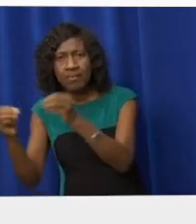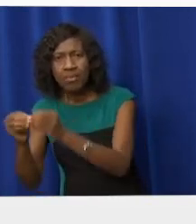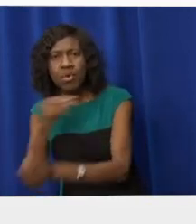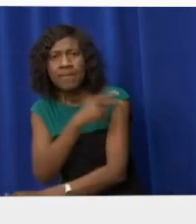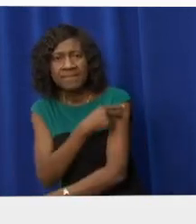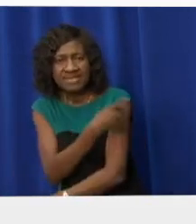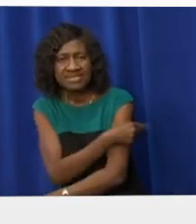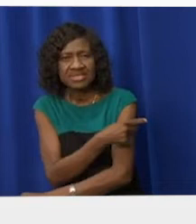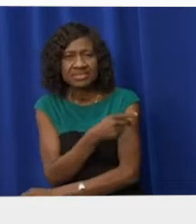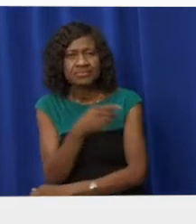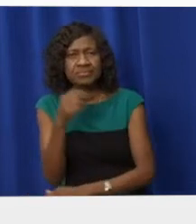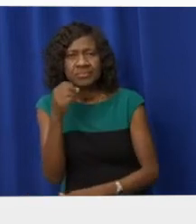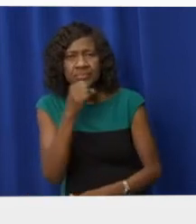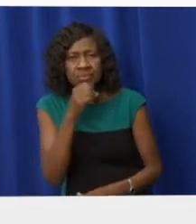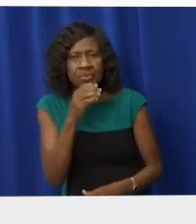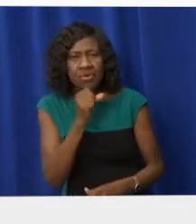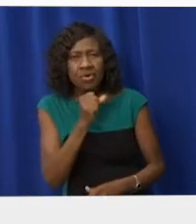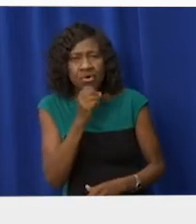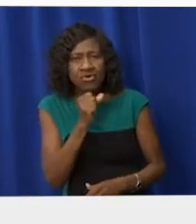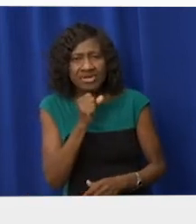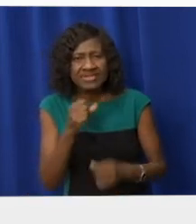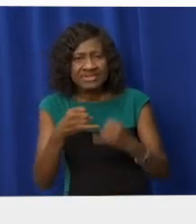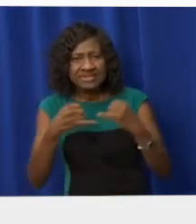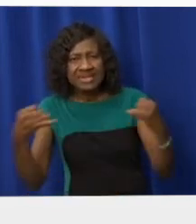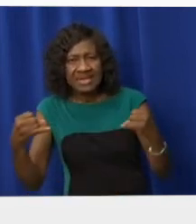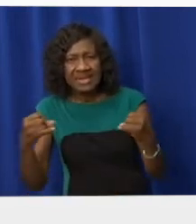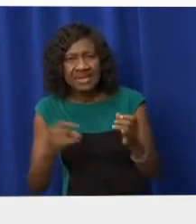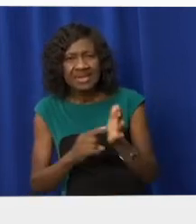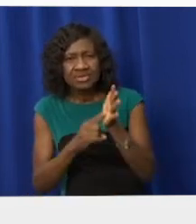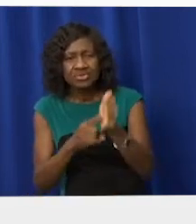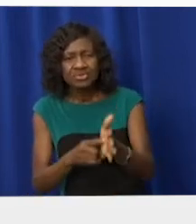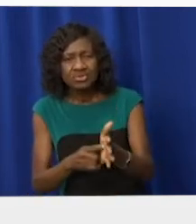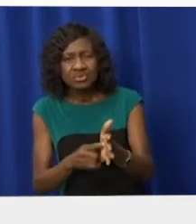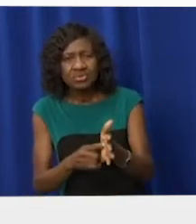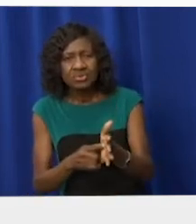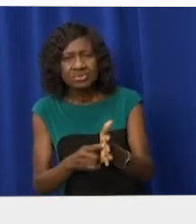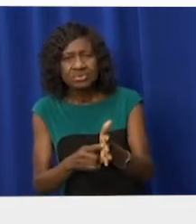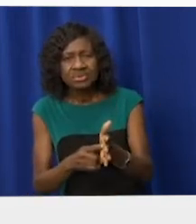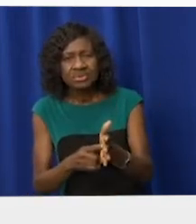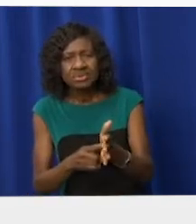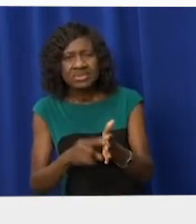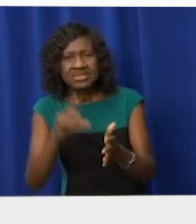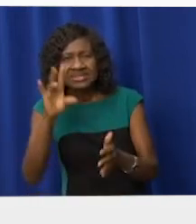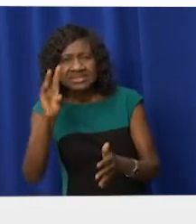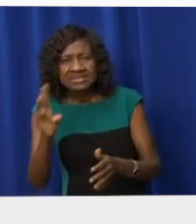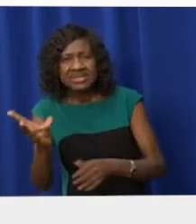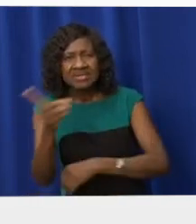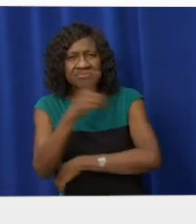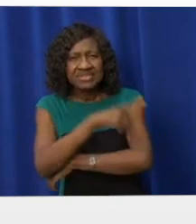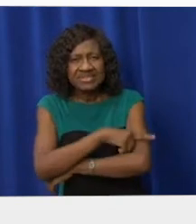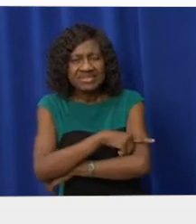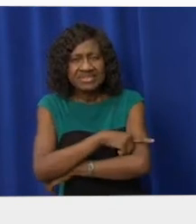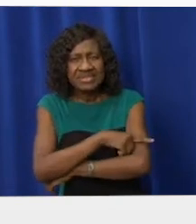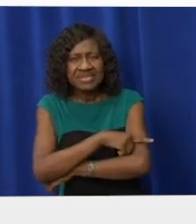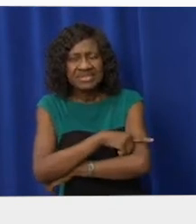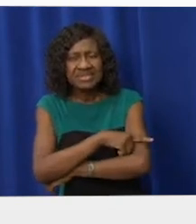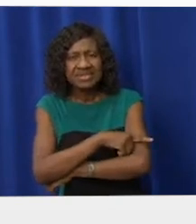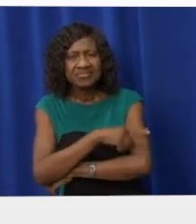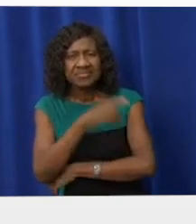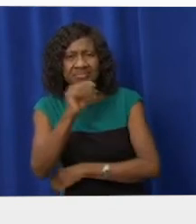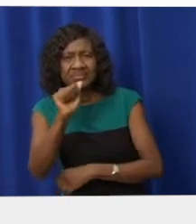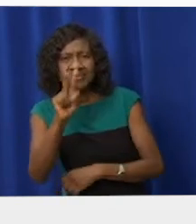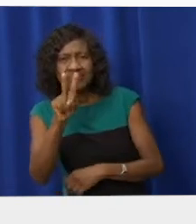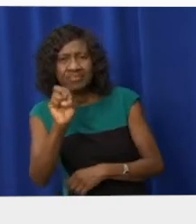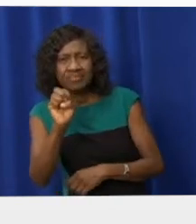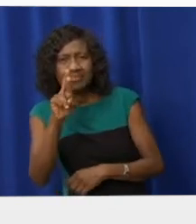What the orange line shows is, rather than a cumulative total, what it shows is a 7-day moving average. And that sounds a bit complicated,